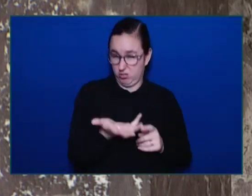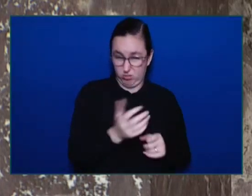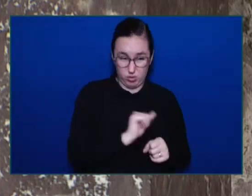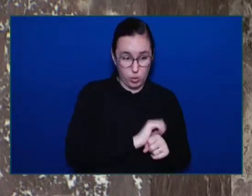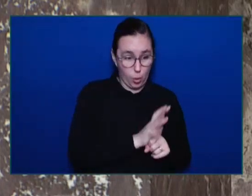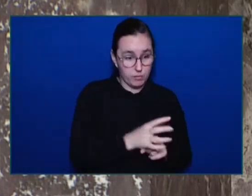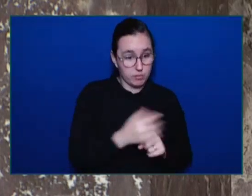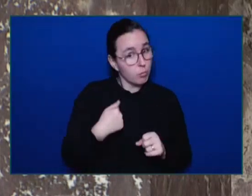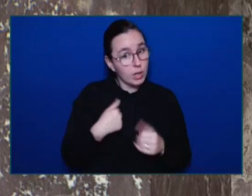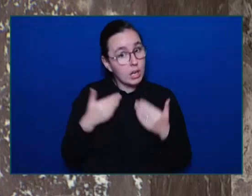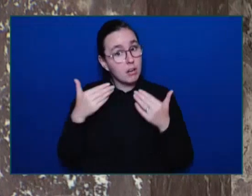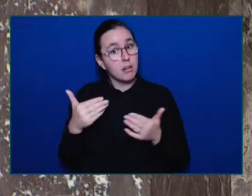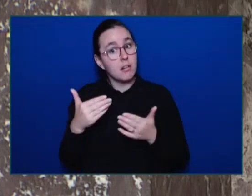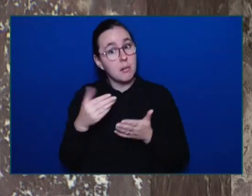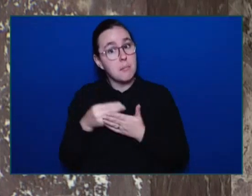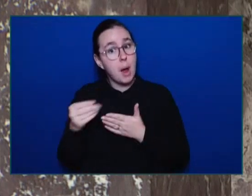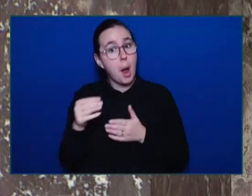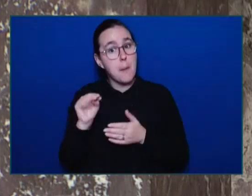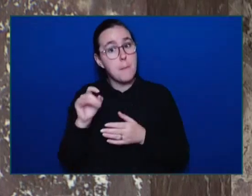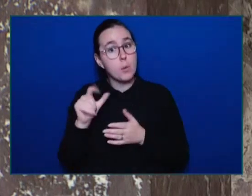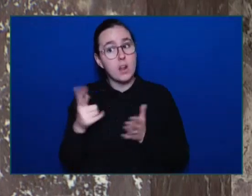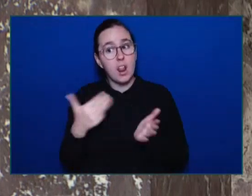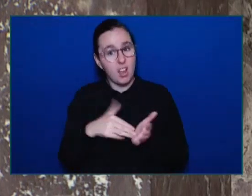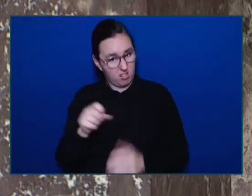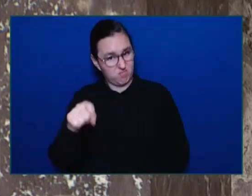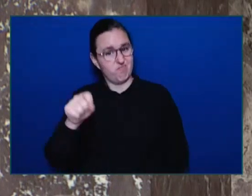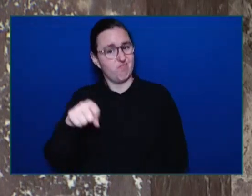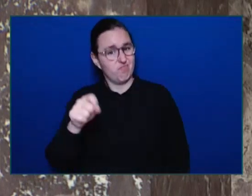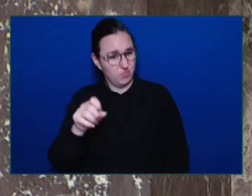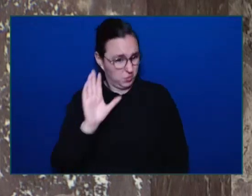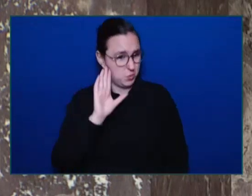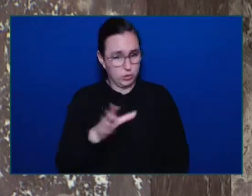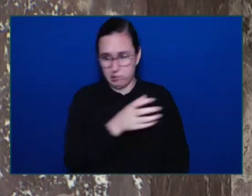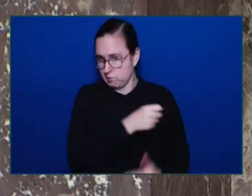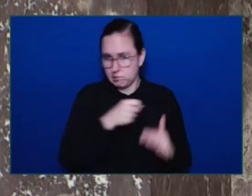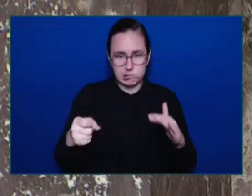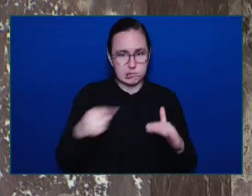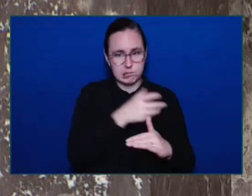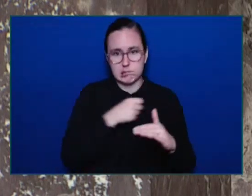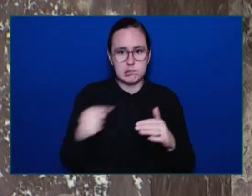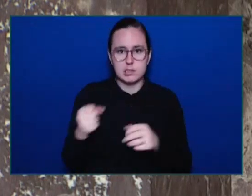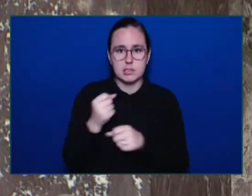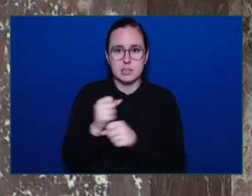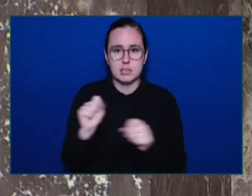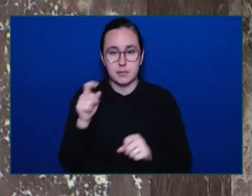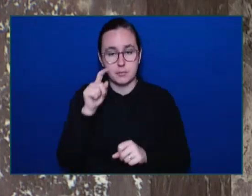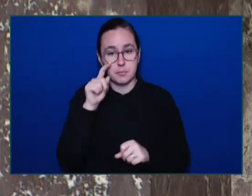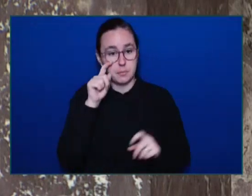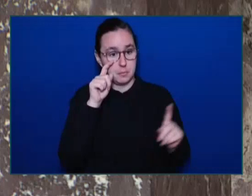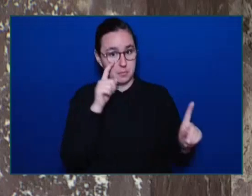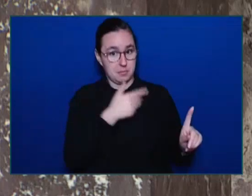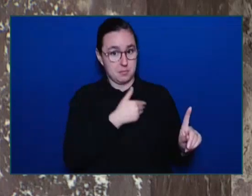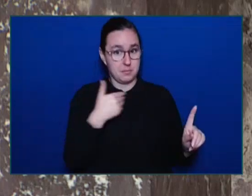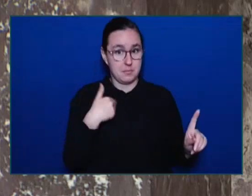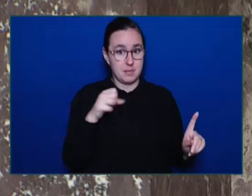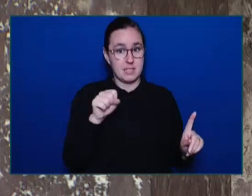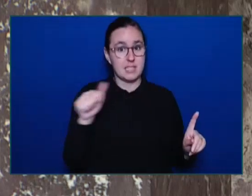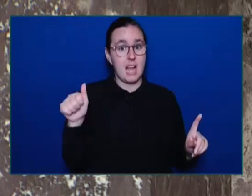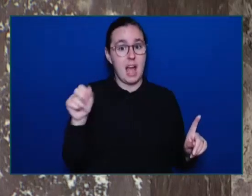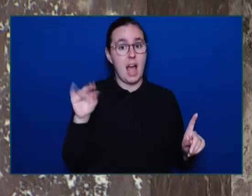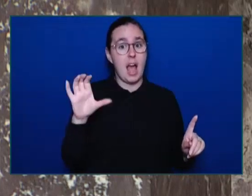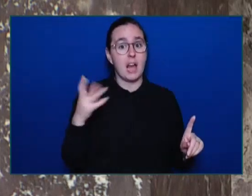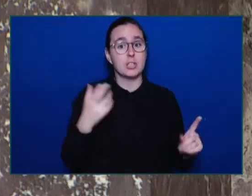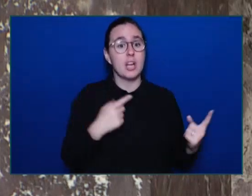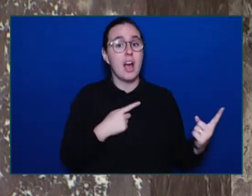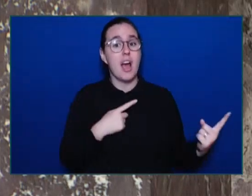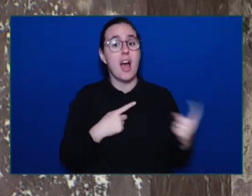about encampments, and I'll say the same thing again. We are working every single opportunity we see, we are trying